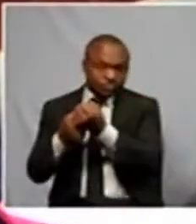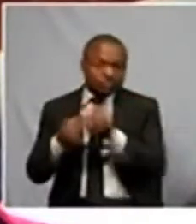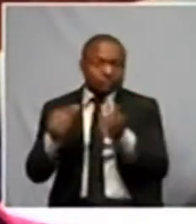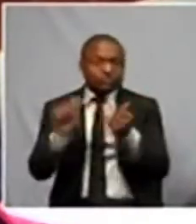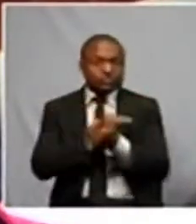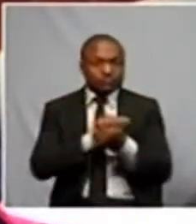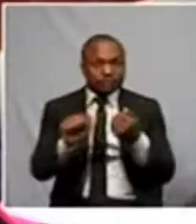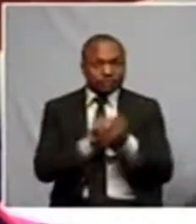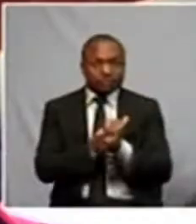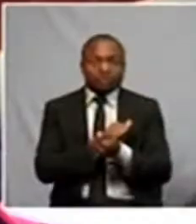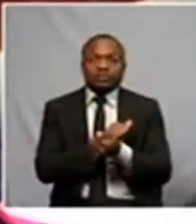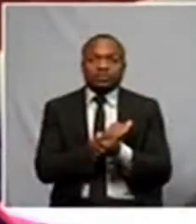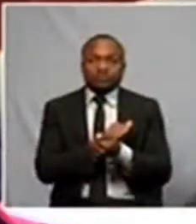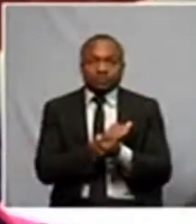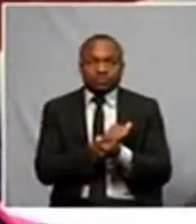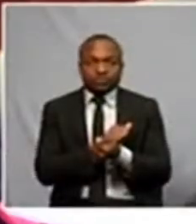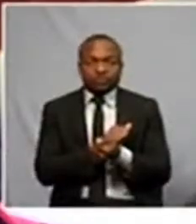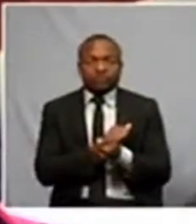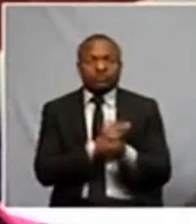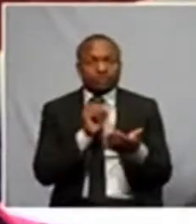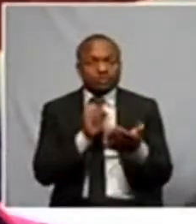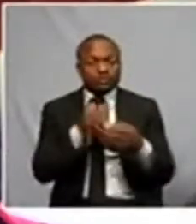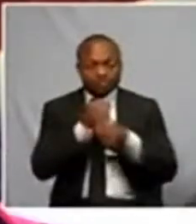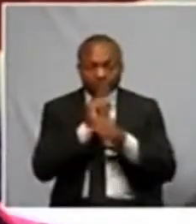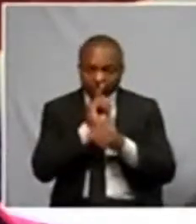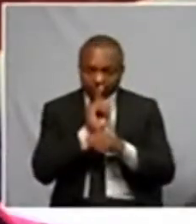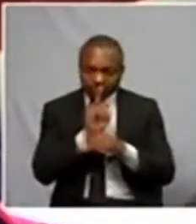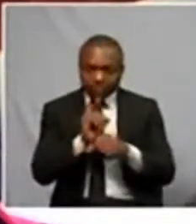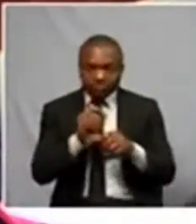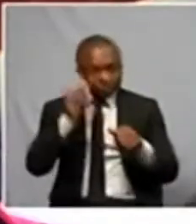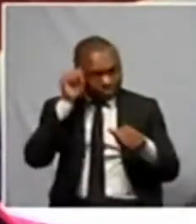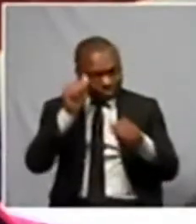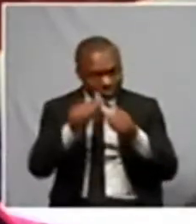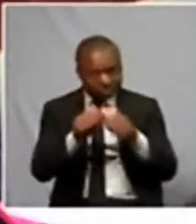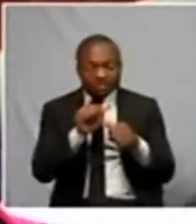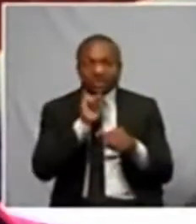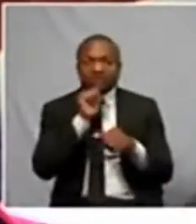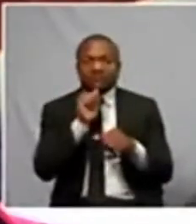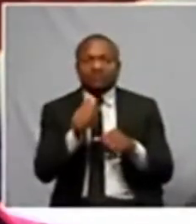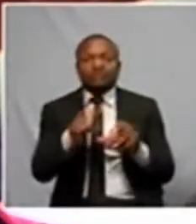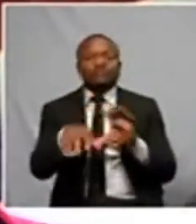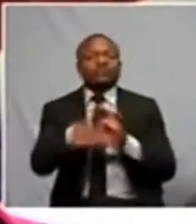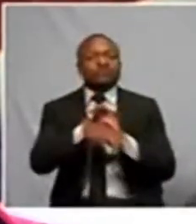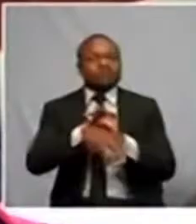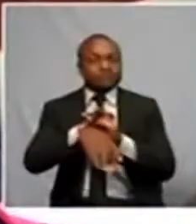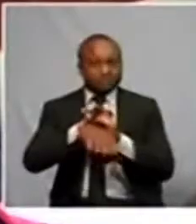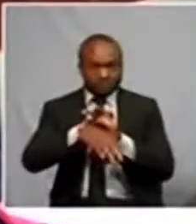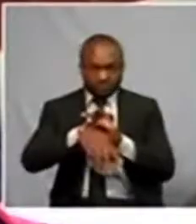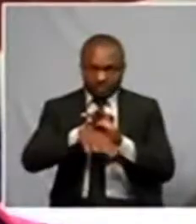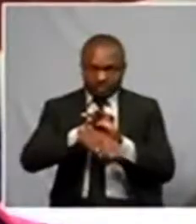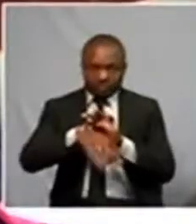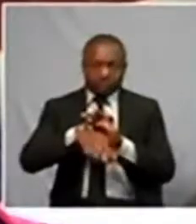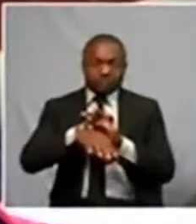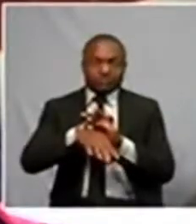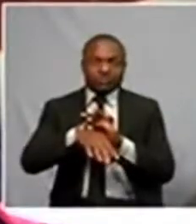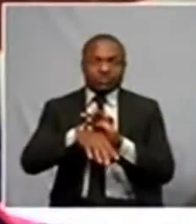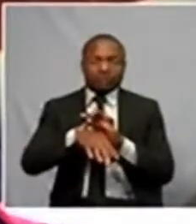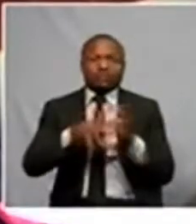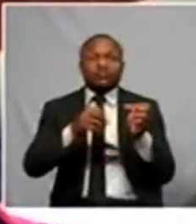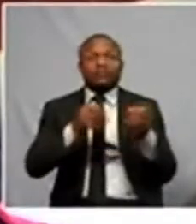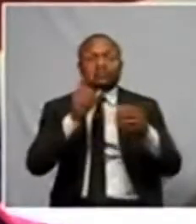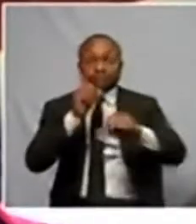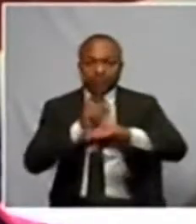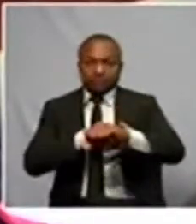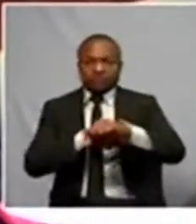relief under strict conditions and ensuring that the agreement does not interfere with territorial claims, maritime